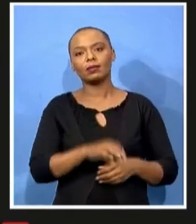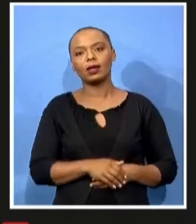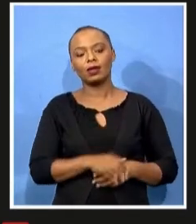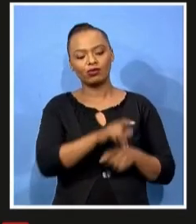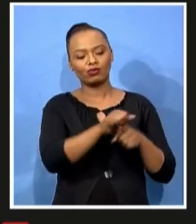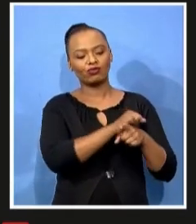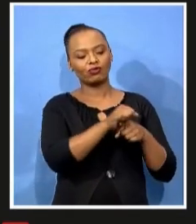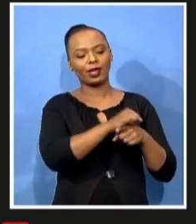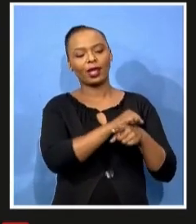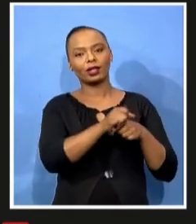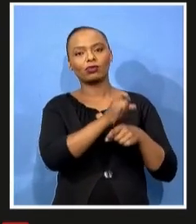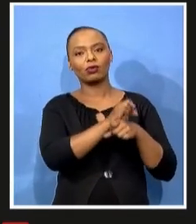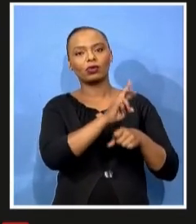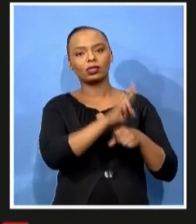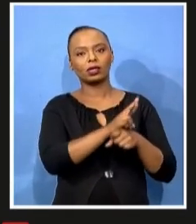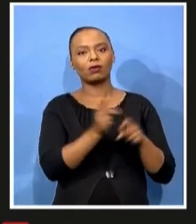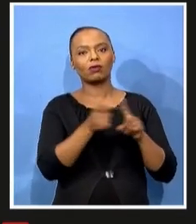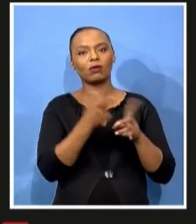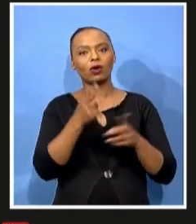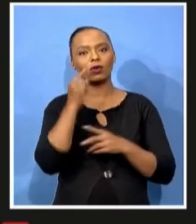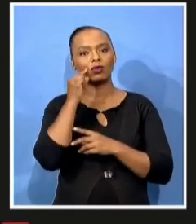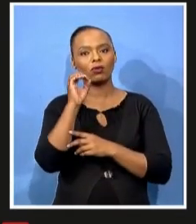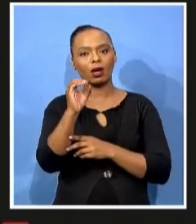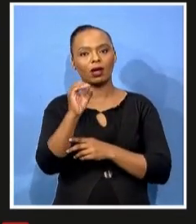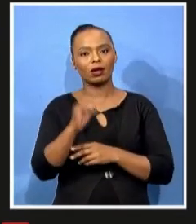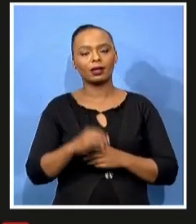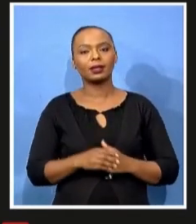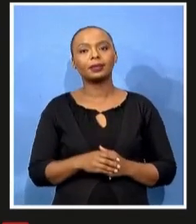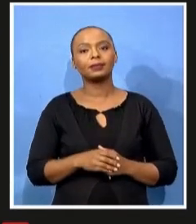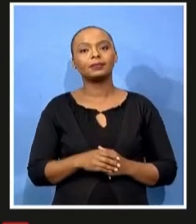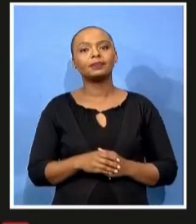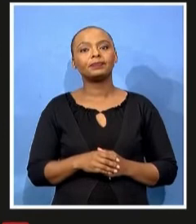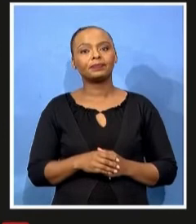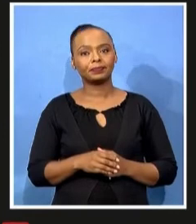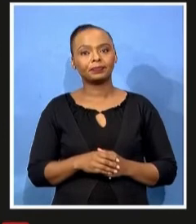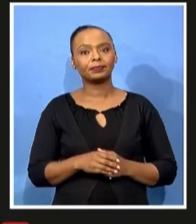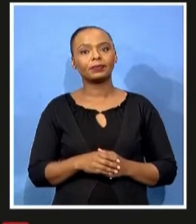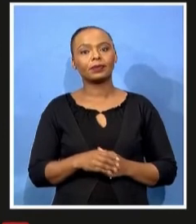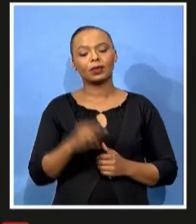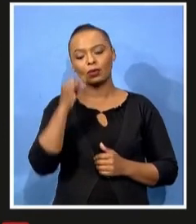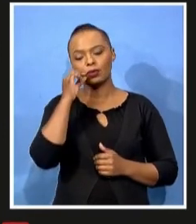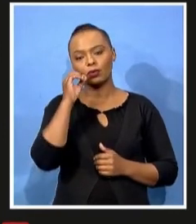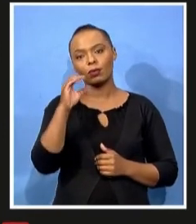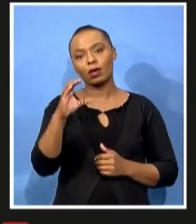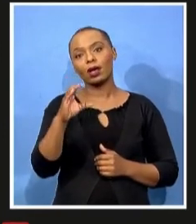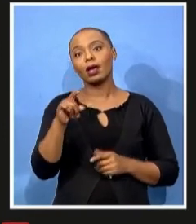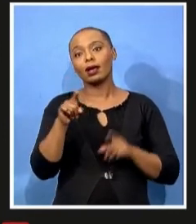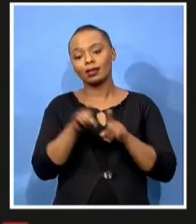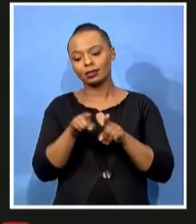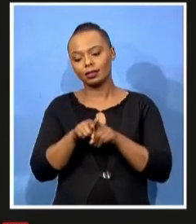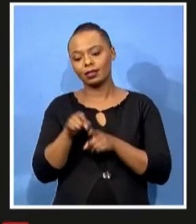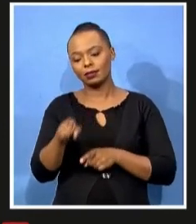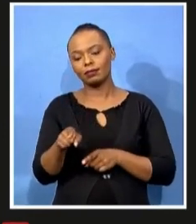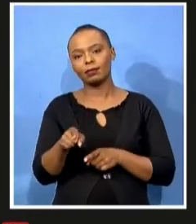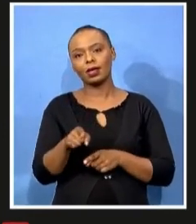I was always struck by her professionalism and her respect for people and her dedication to her